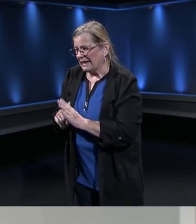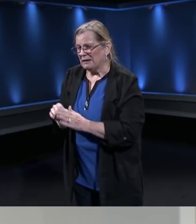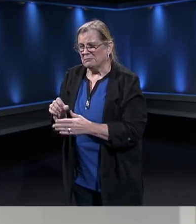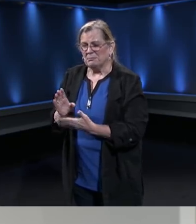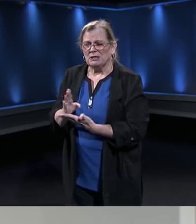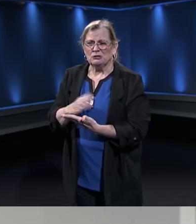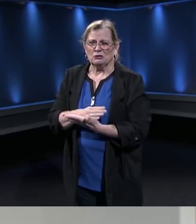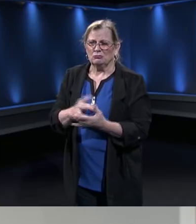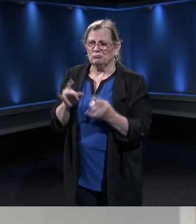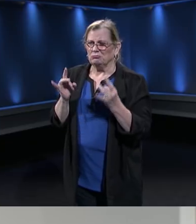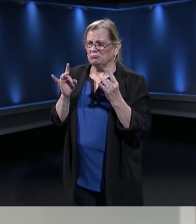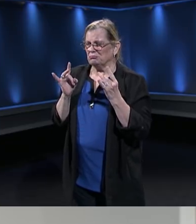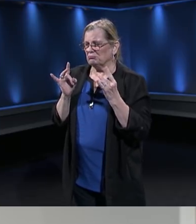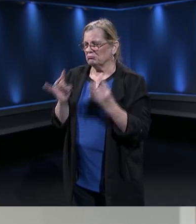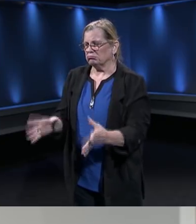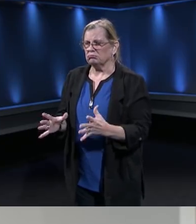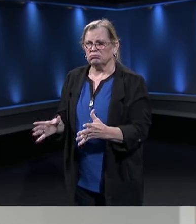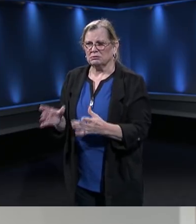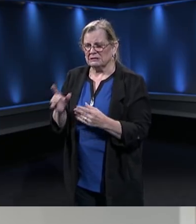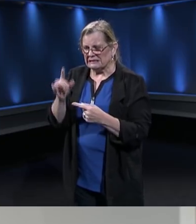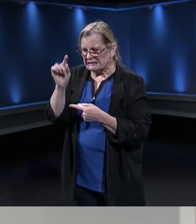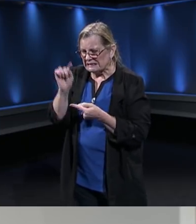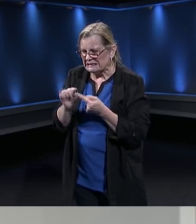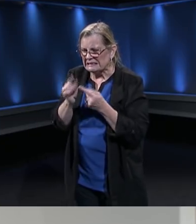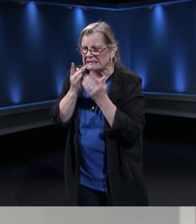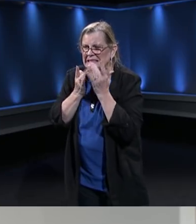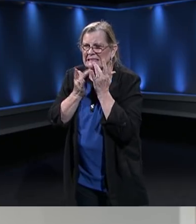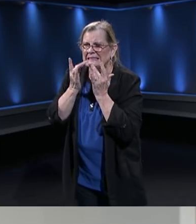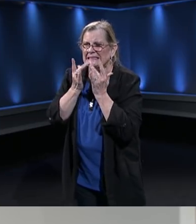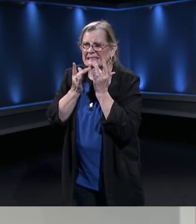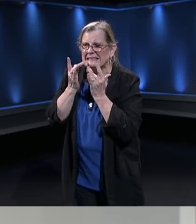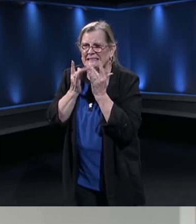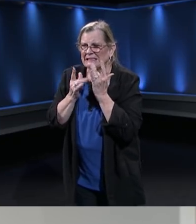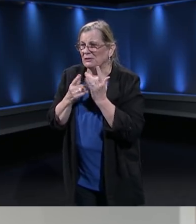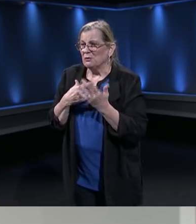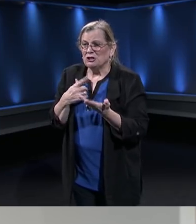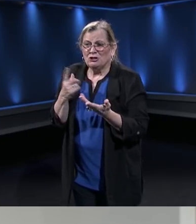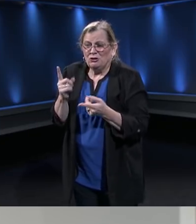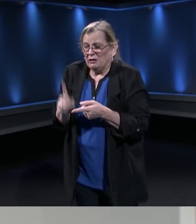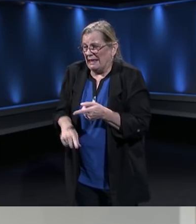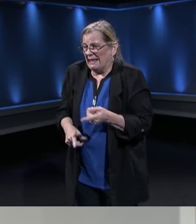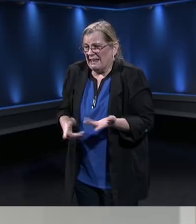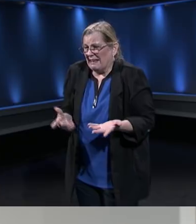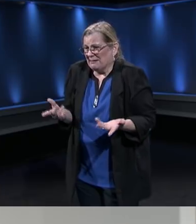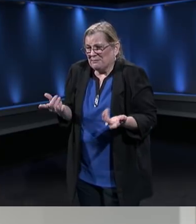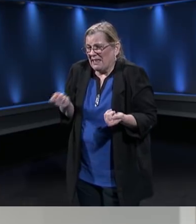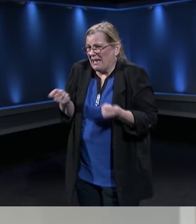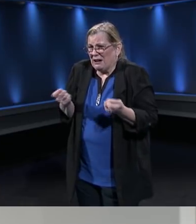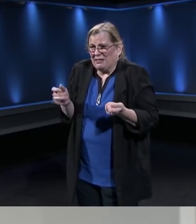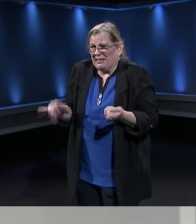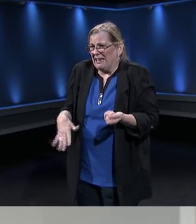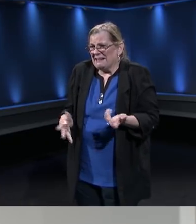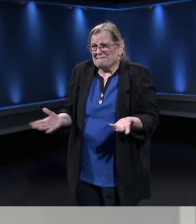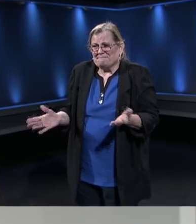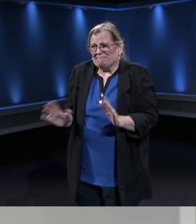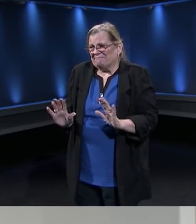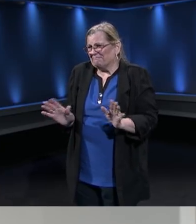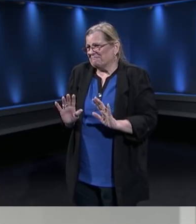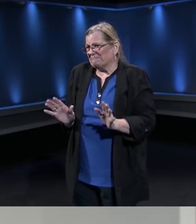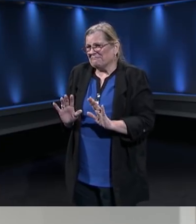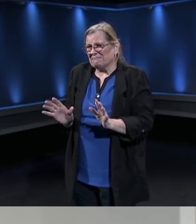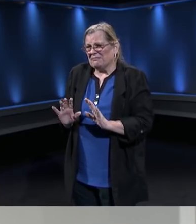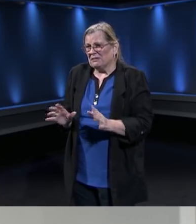an opportunity for later start times that we can't do when we return back to in-person operations. And for all of those